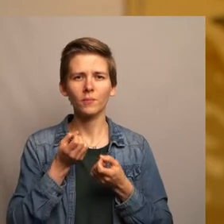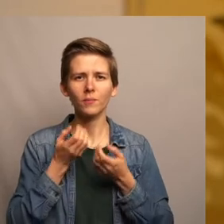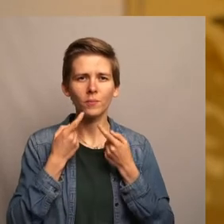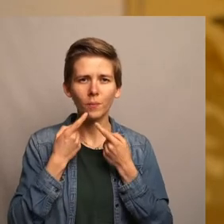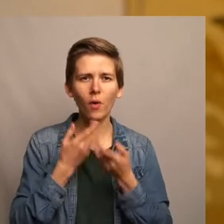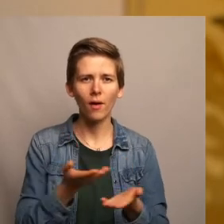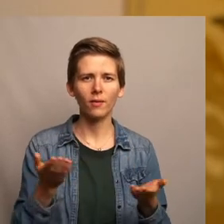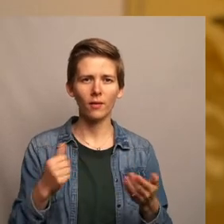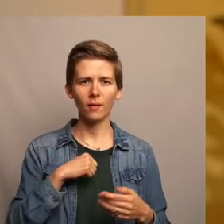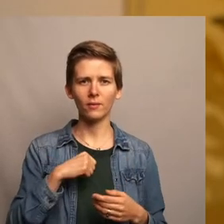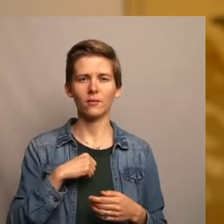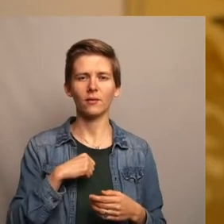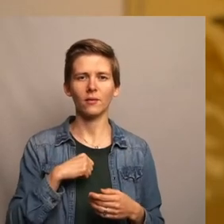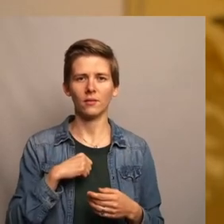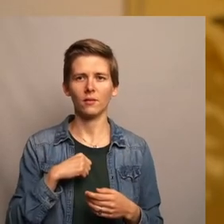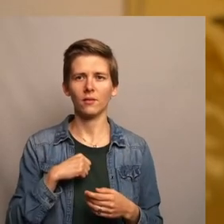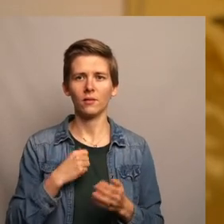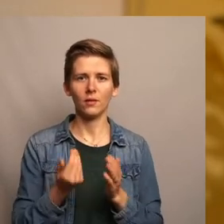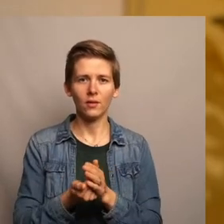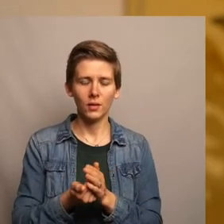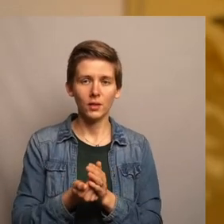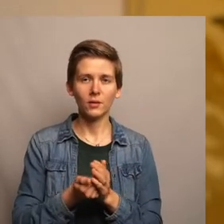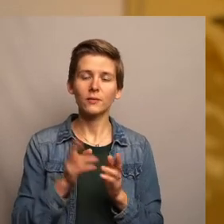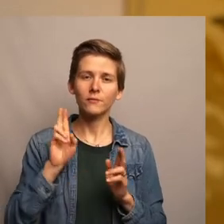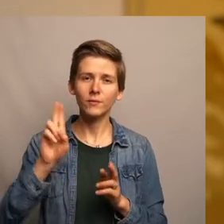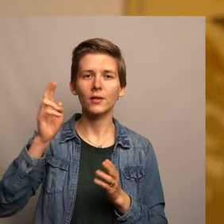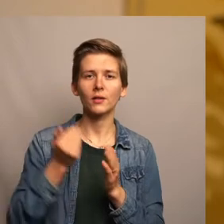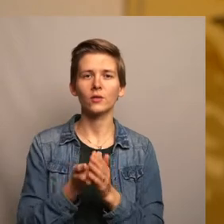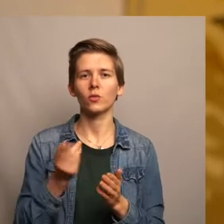actually the reason why, the actual reason why